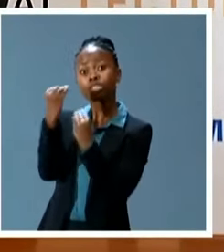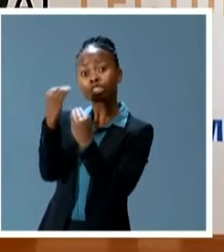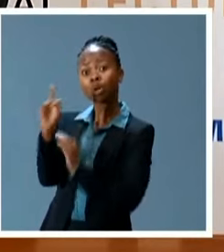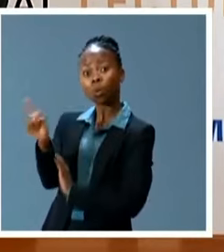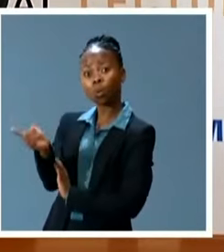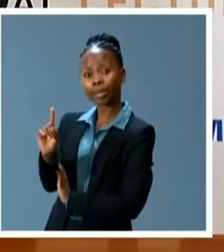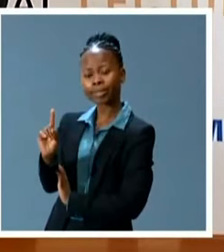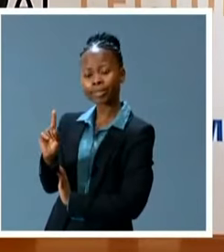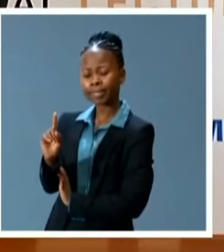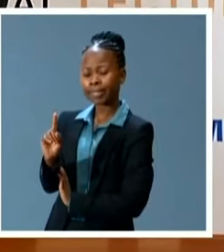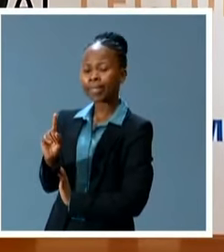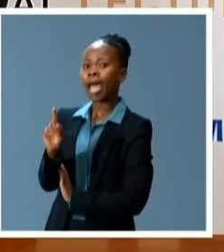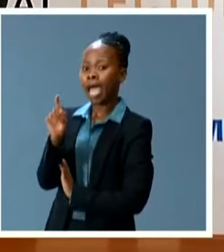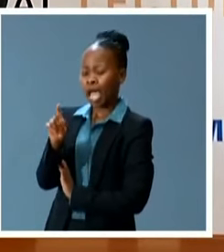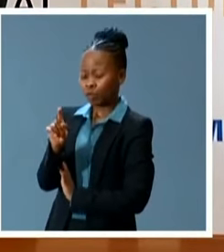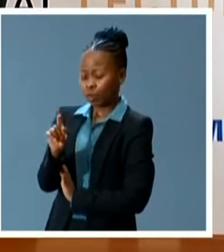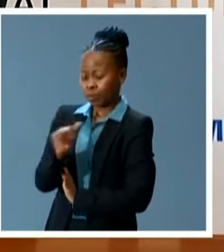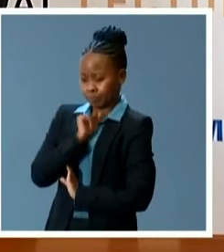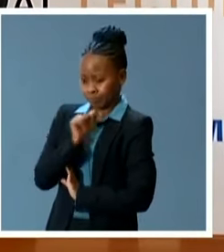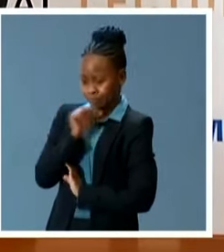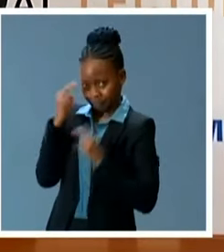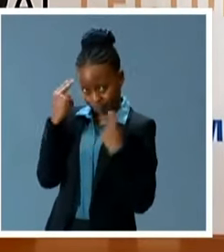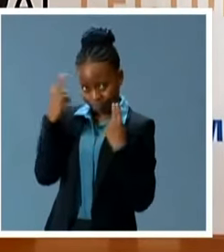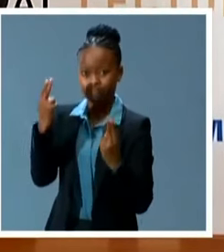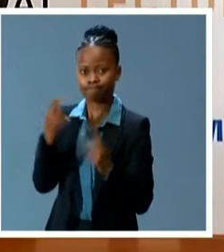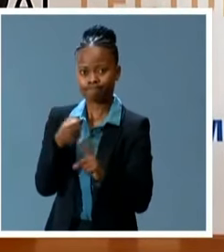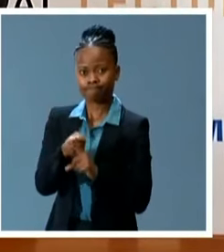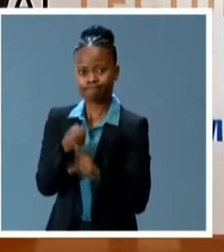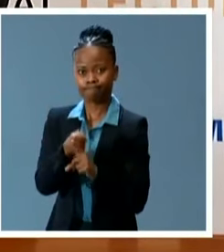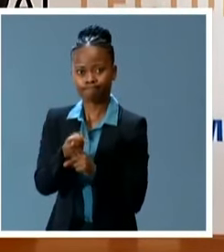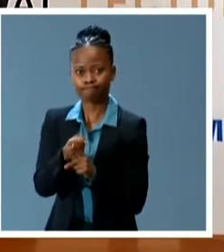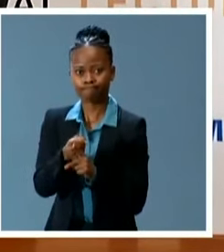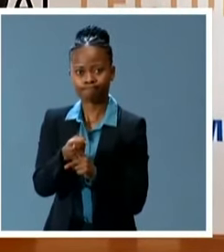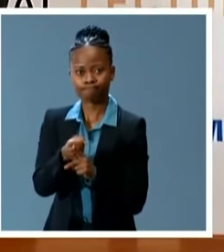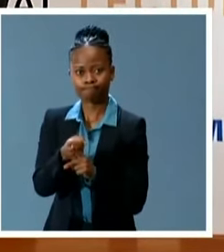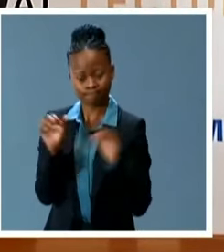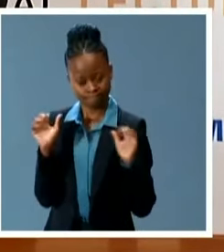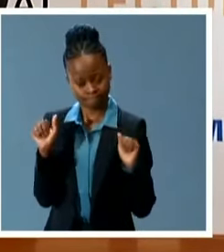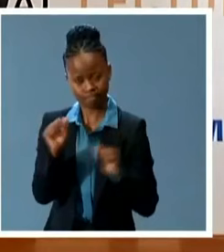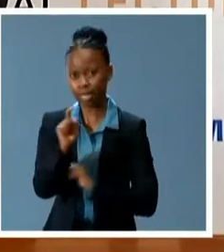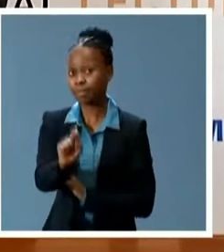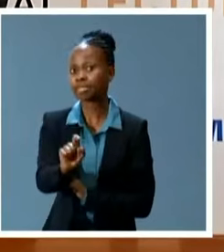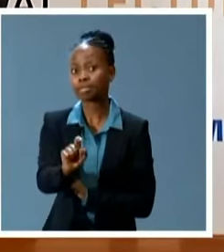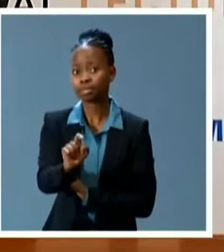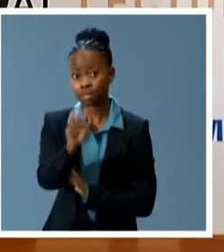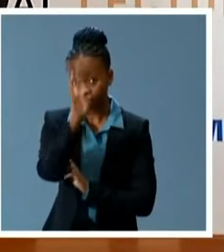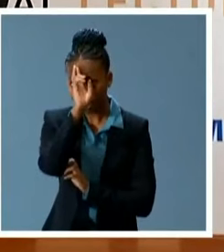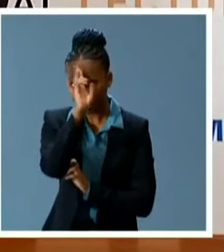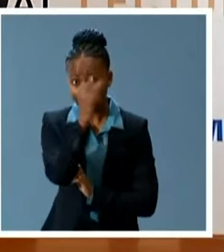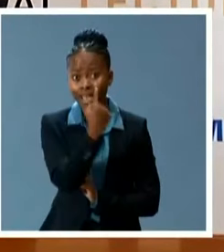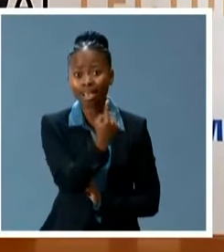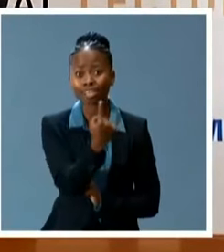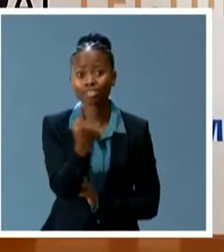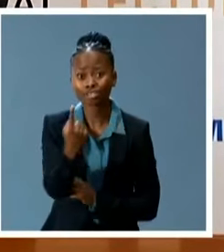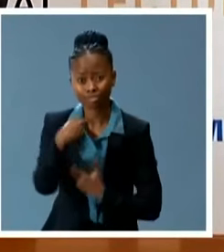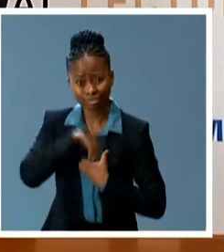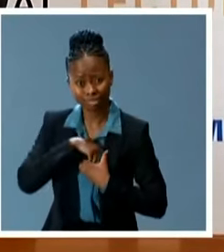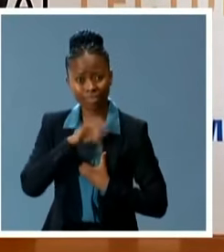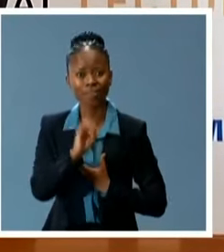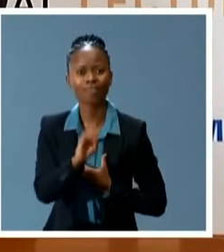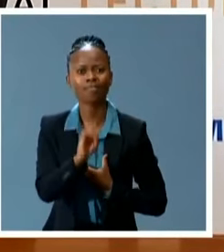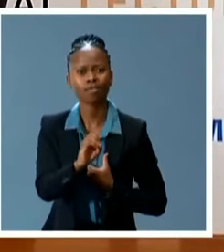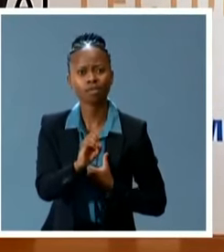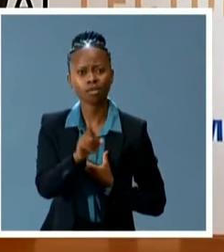remain courageous and to persevere. We have it within us to rise above